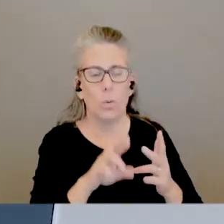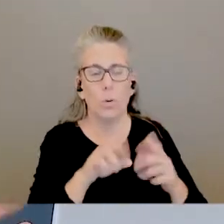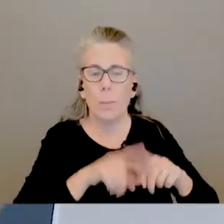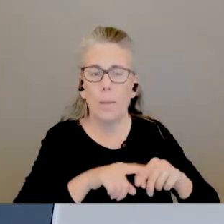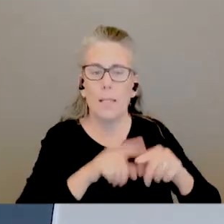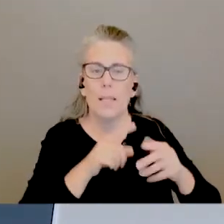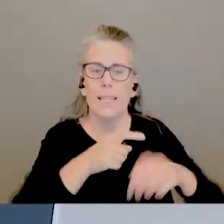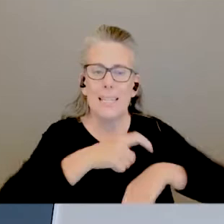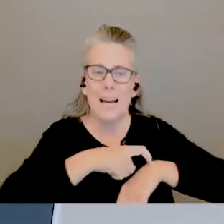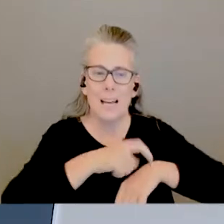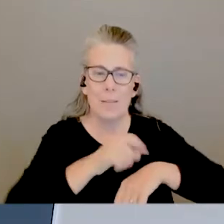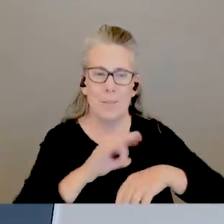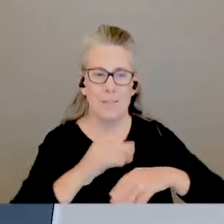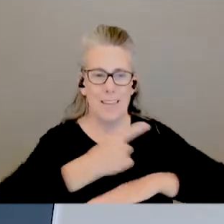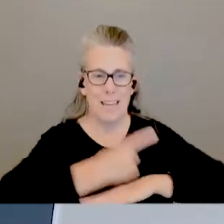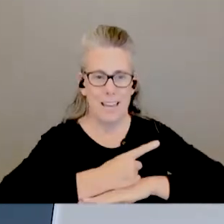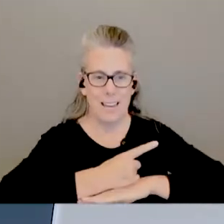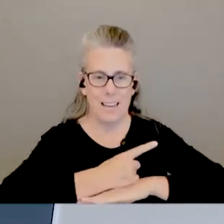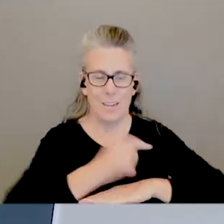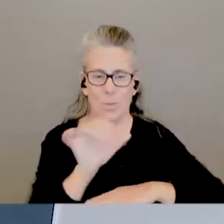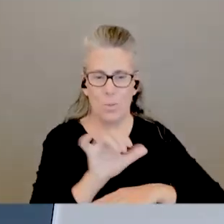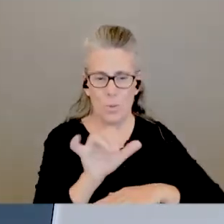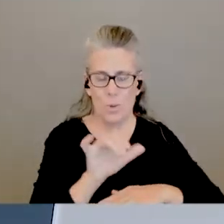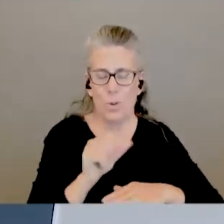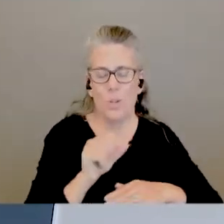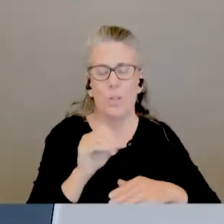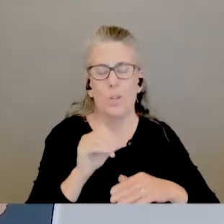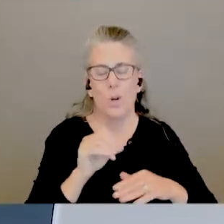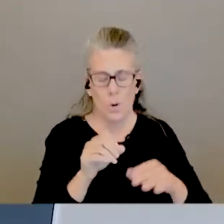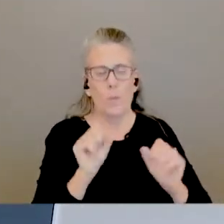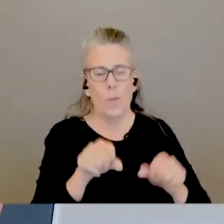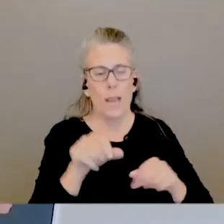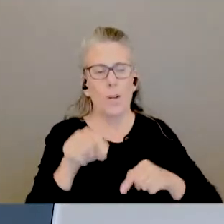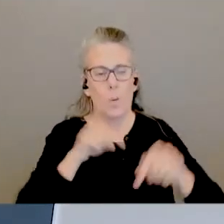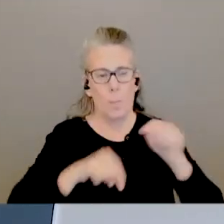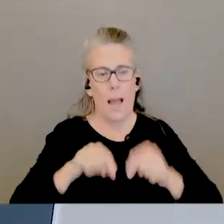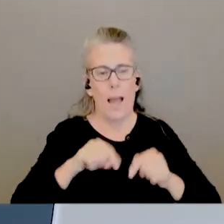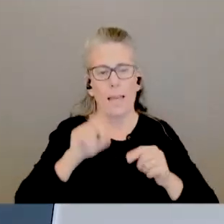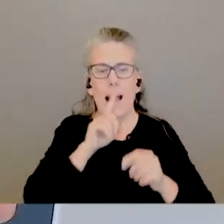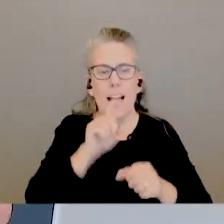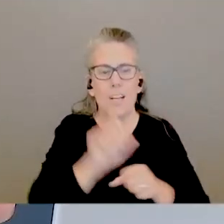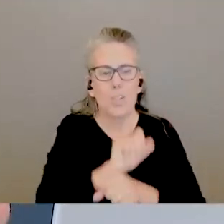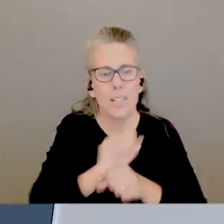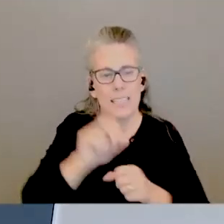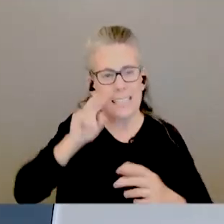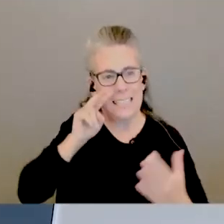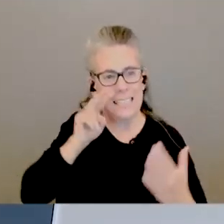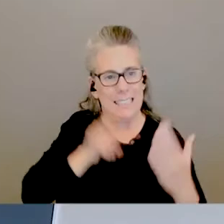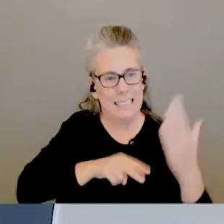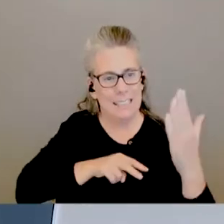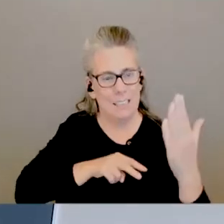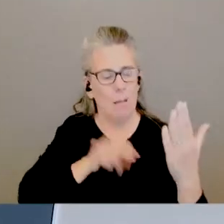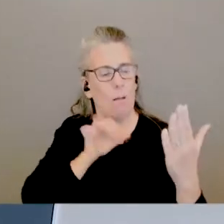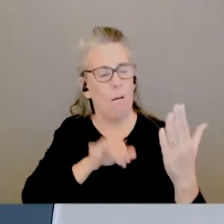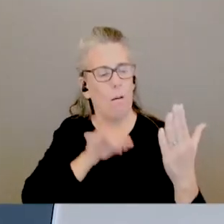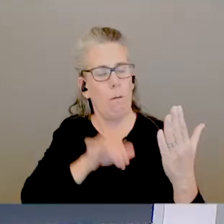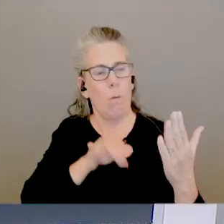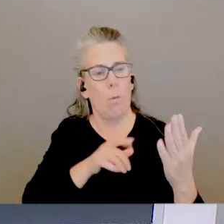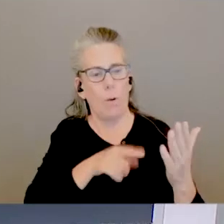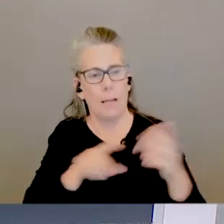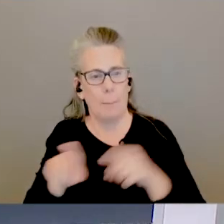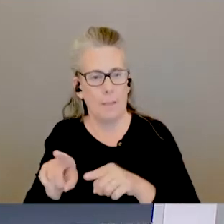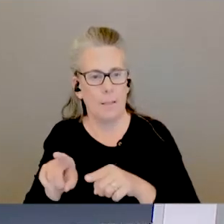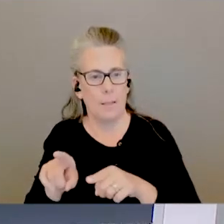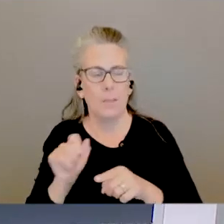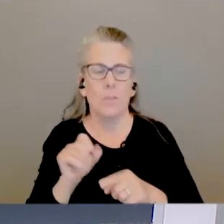do attribute it back so that you can actually see what you're getting out of spending on ads on Amazon. That's awesome. I'll leave it there because I